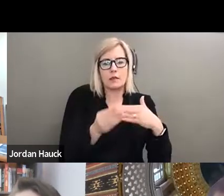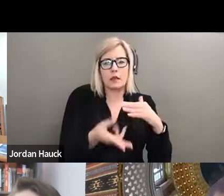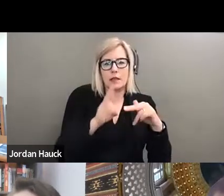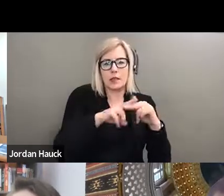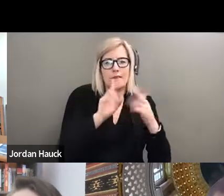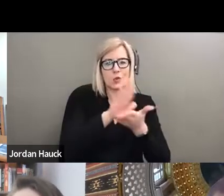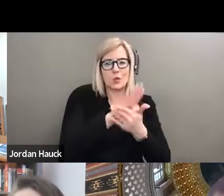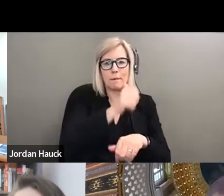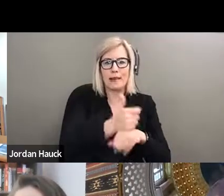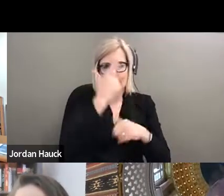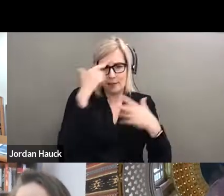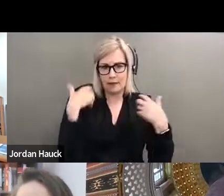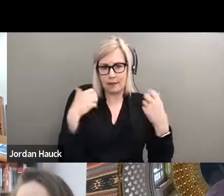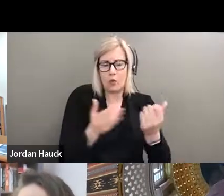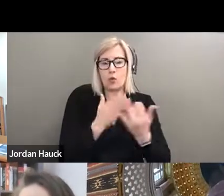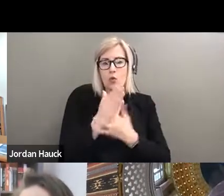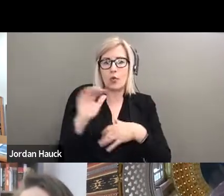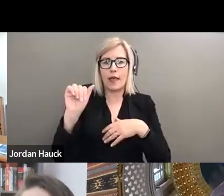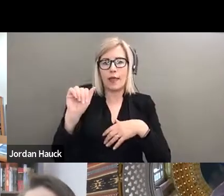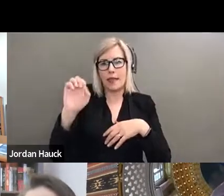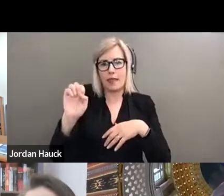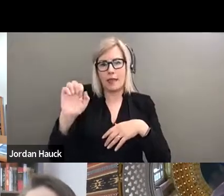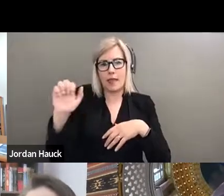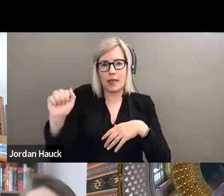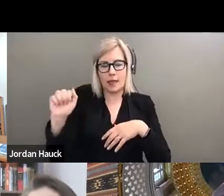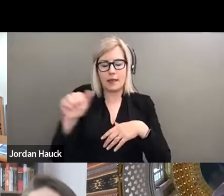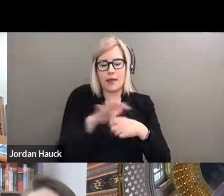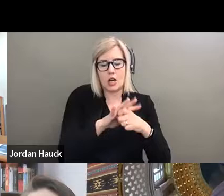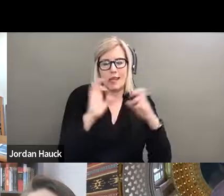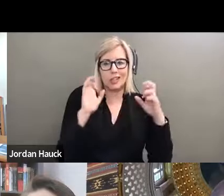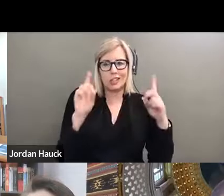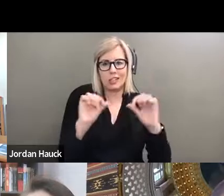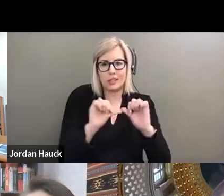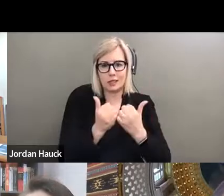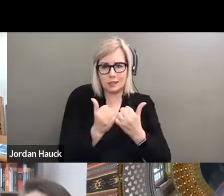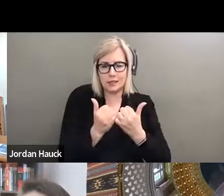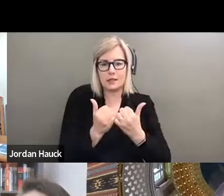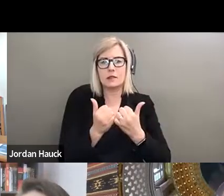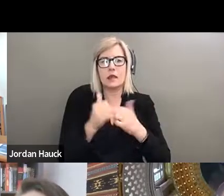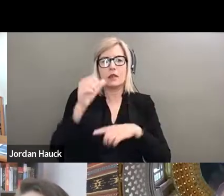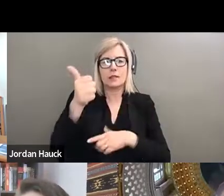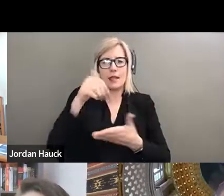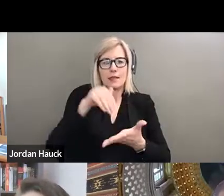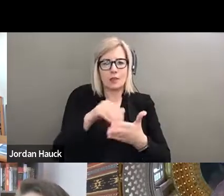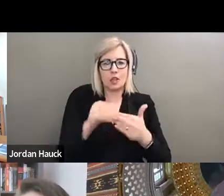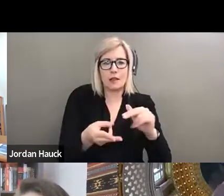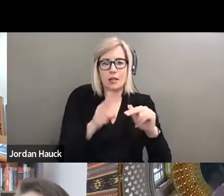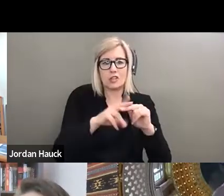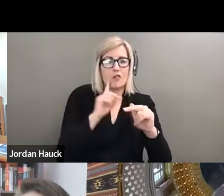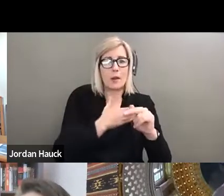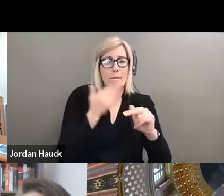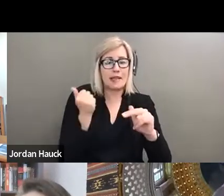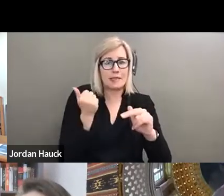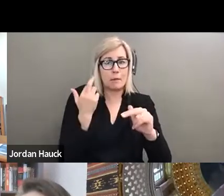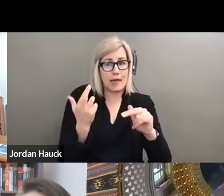for school-based mental health through the area education agencies. And there's a $10,000 increase for Best